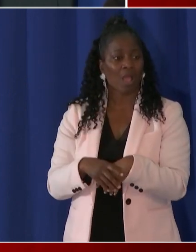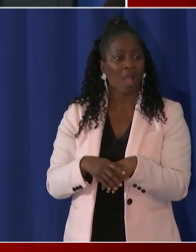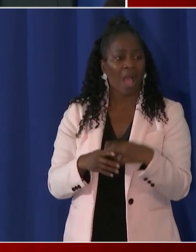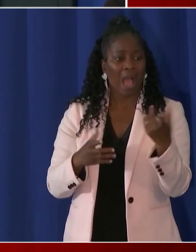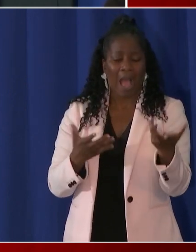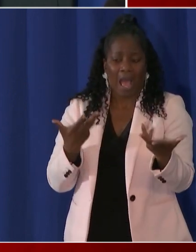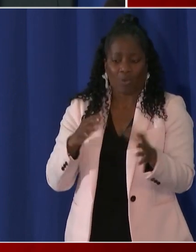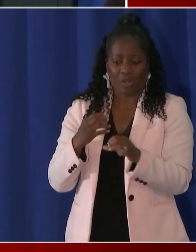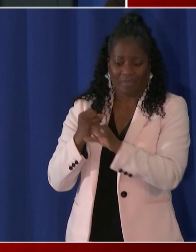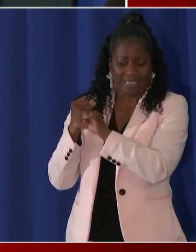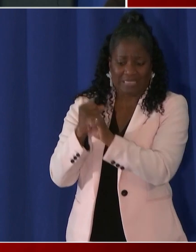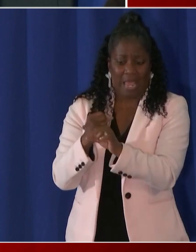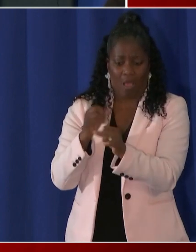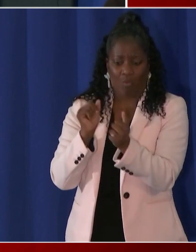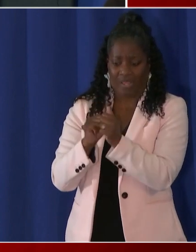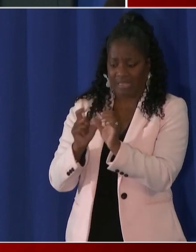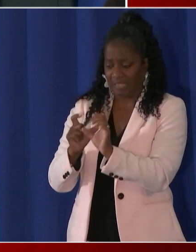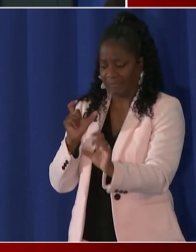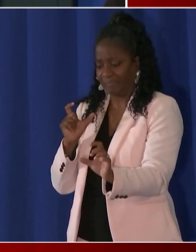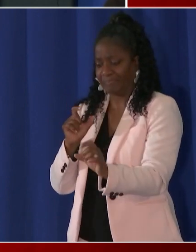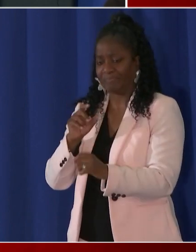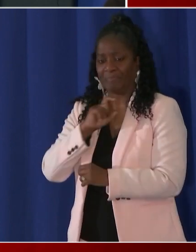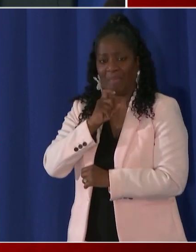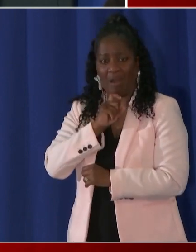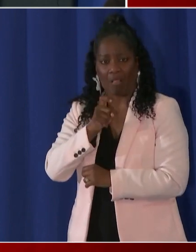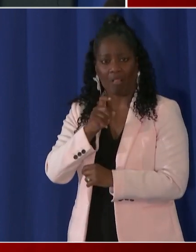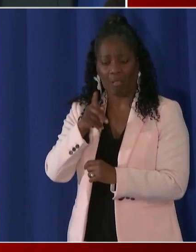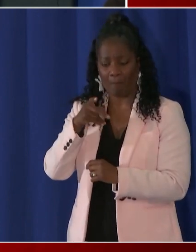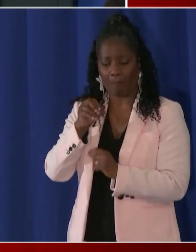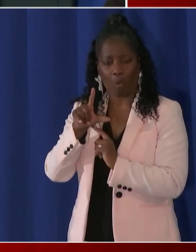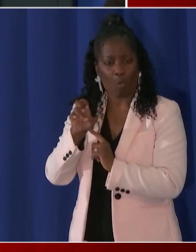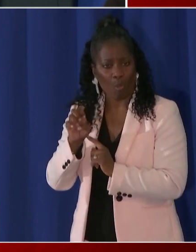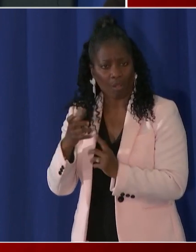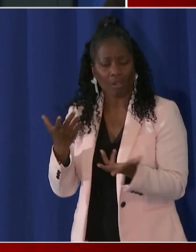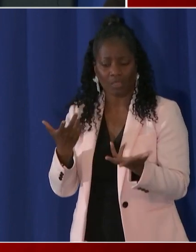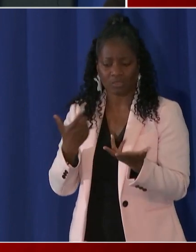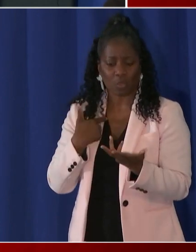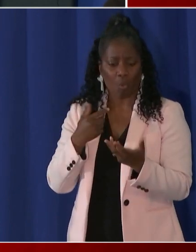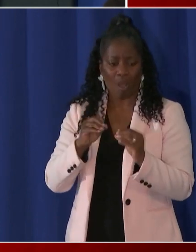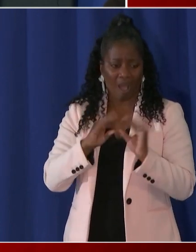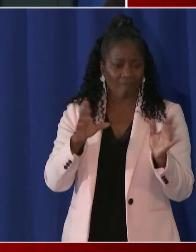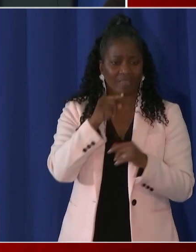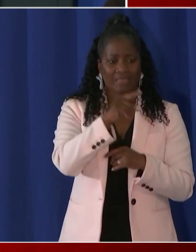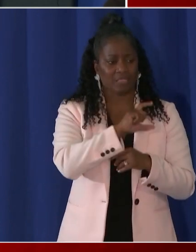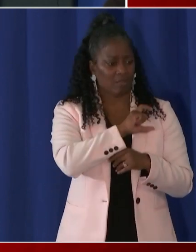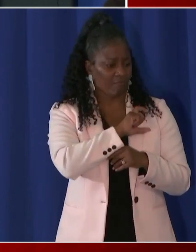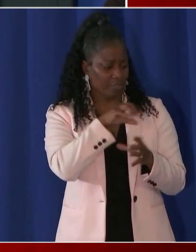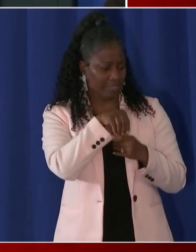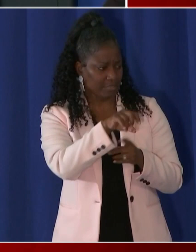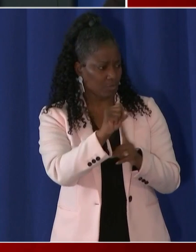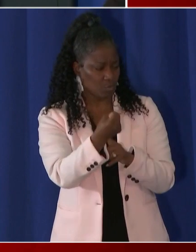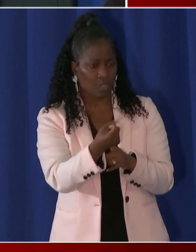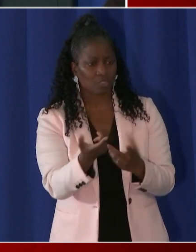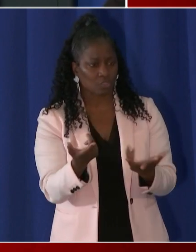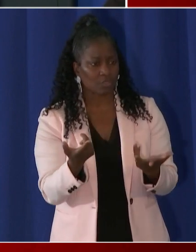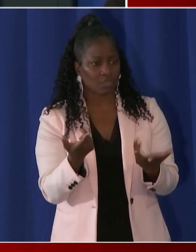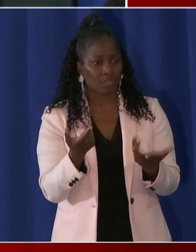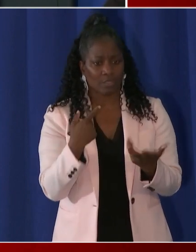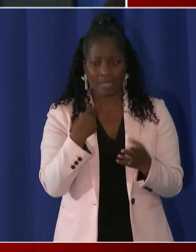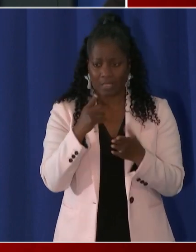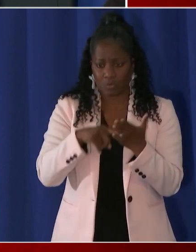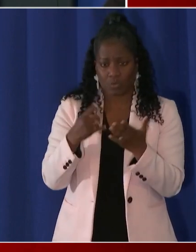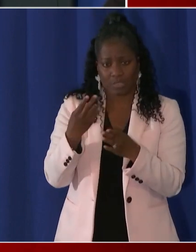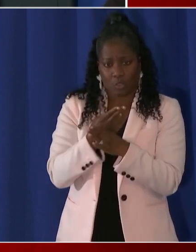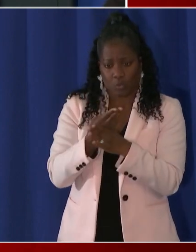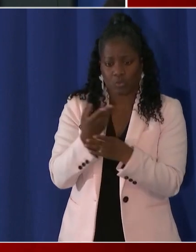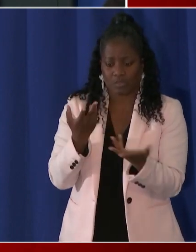want to be stabbed with a metal pole. I don't think anybody else does either, and certainly these officers in this situation, that was the